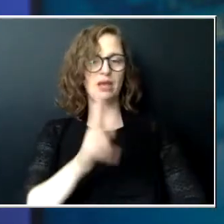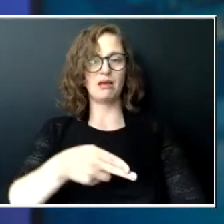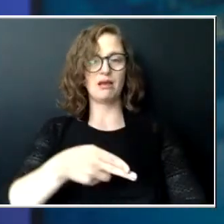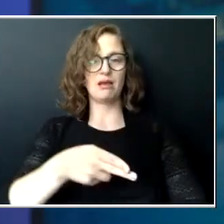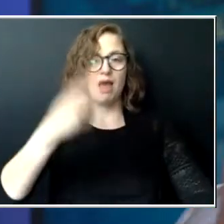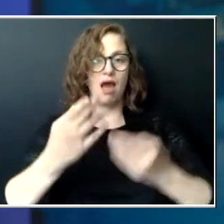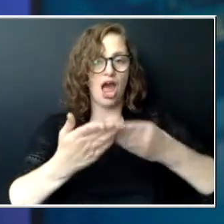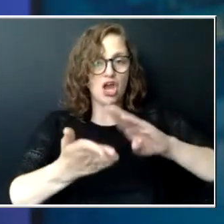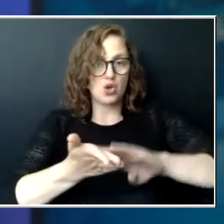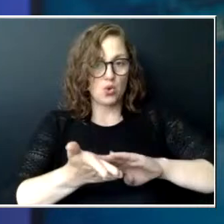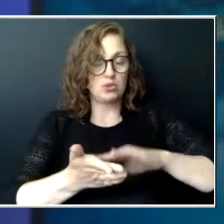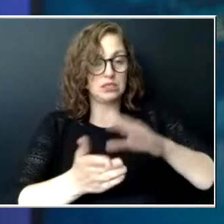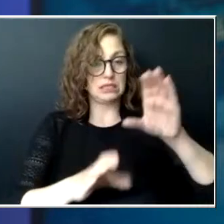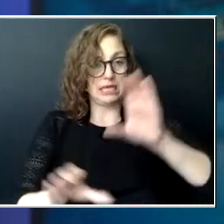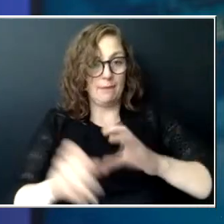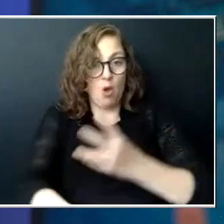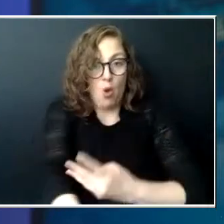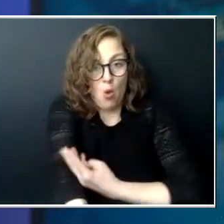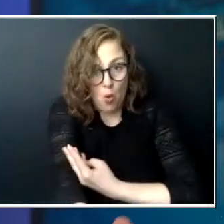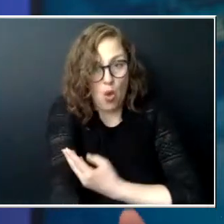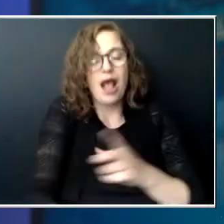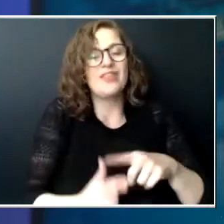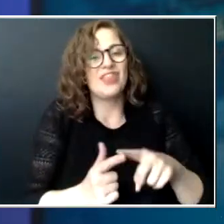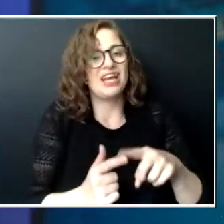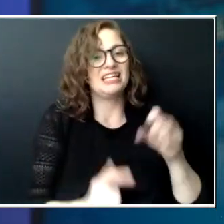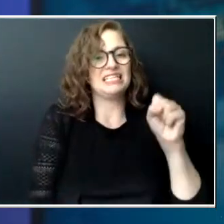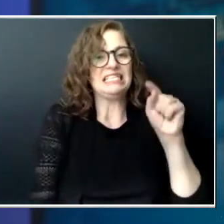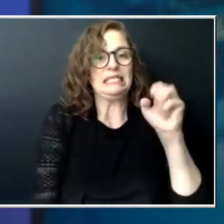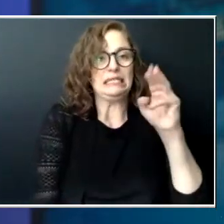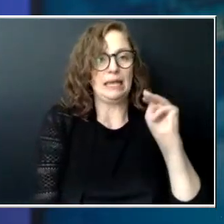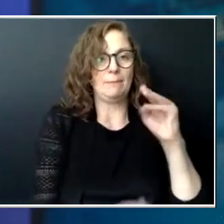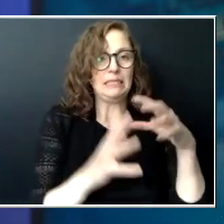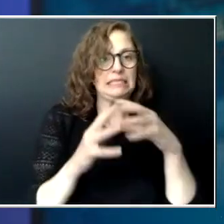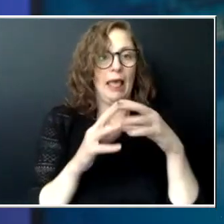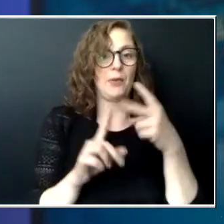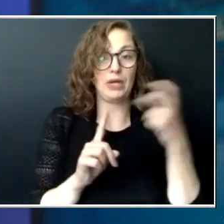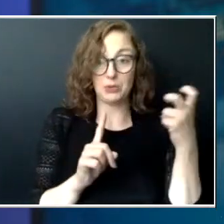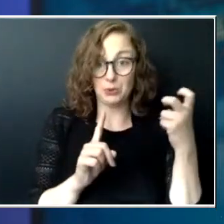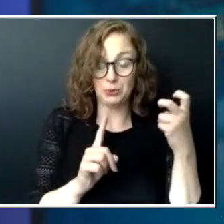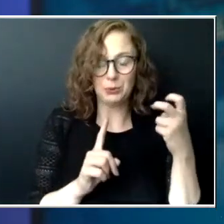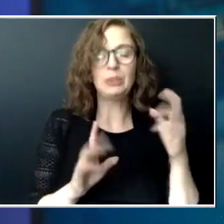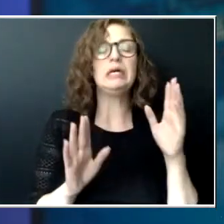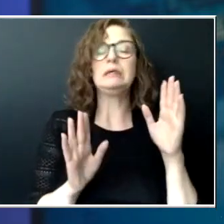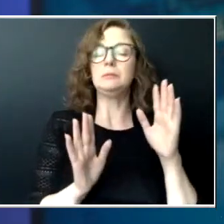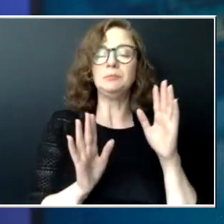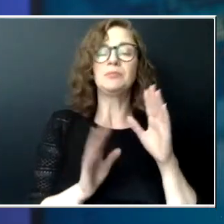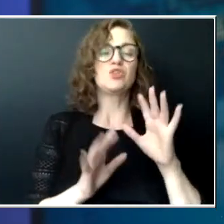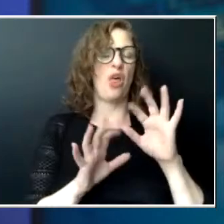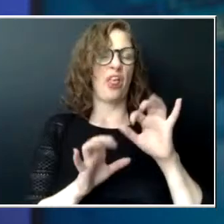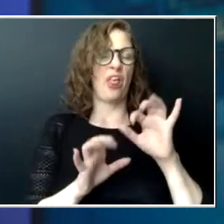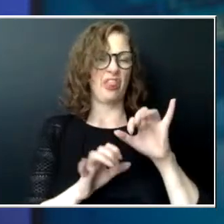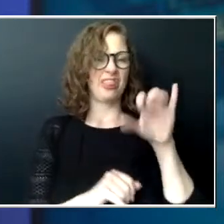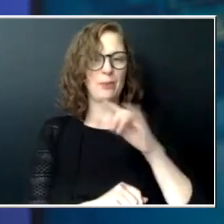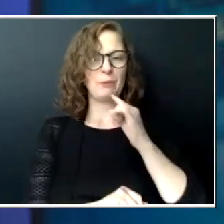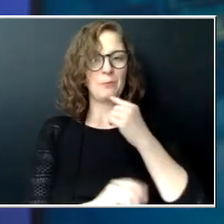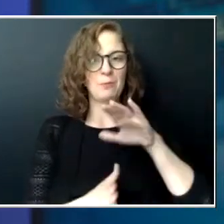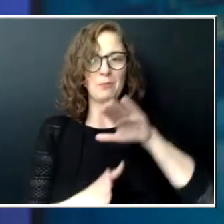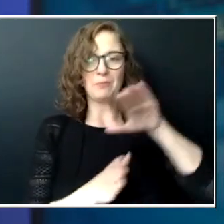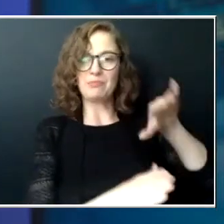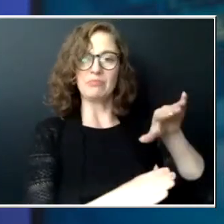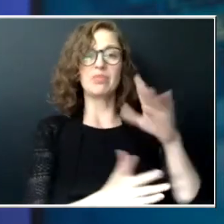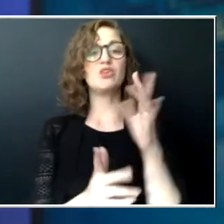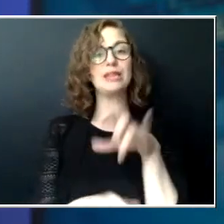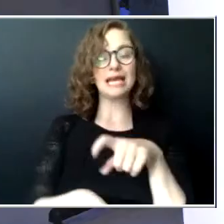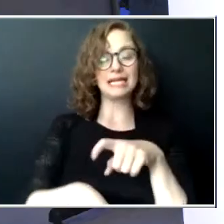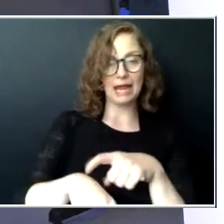So CAR T was better than what we were doing at that point for early relapse or just refractory cases, patients that had the disease come back really